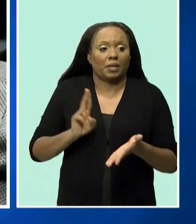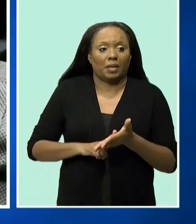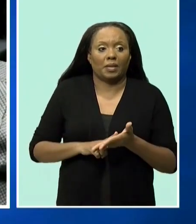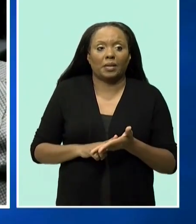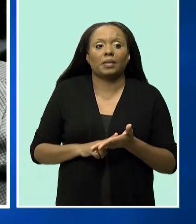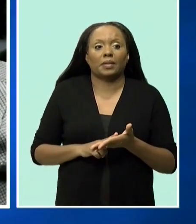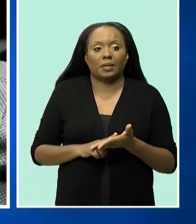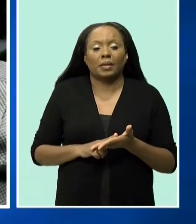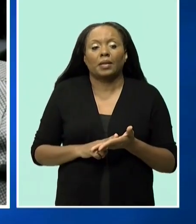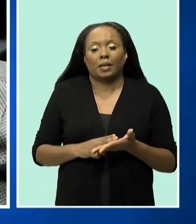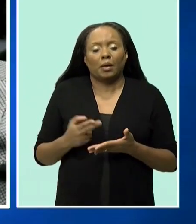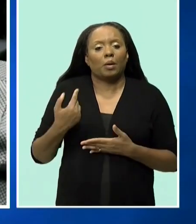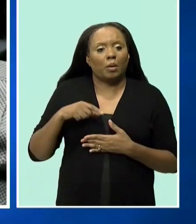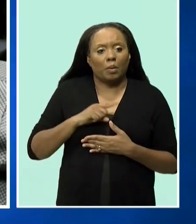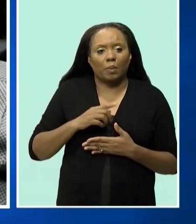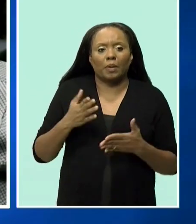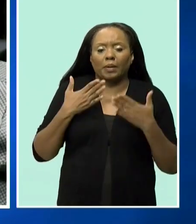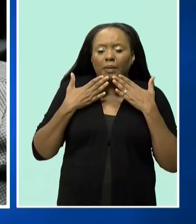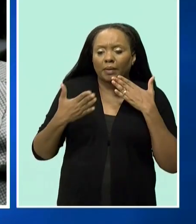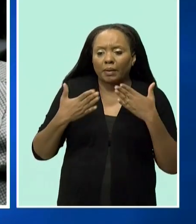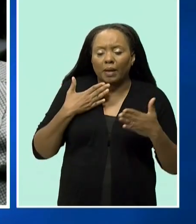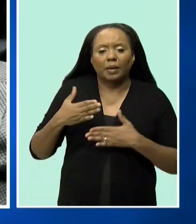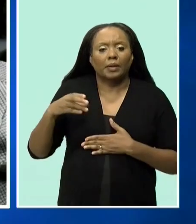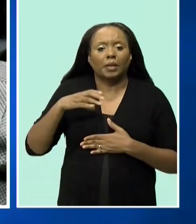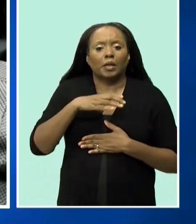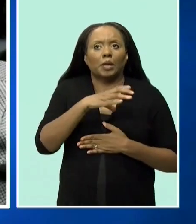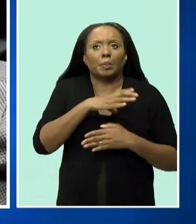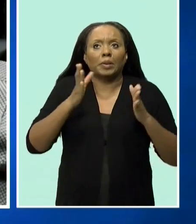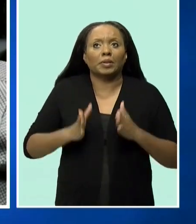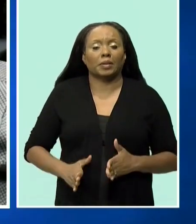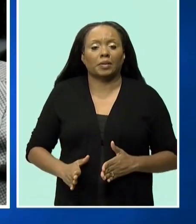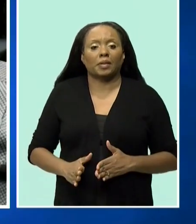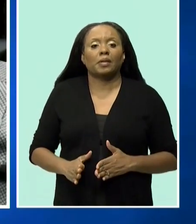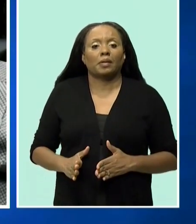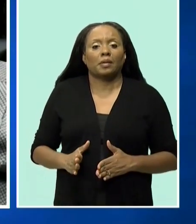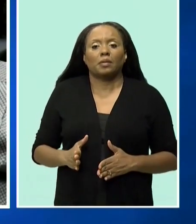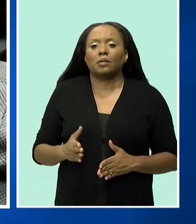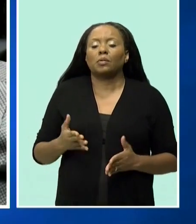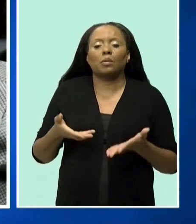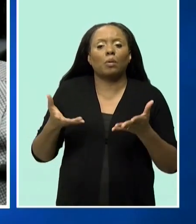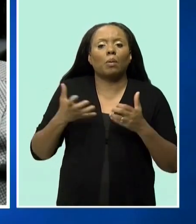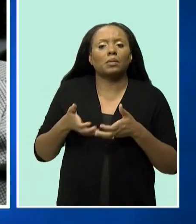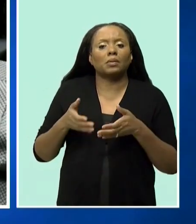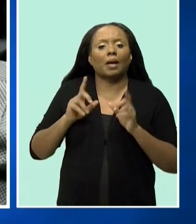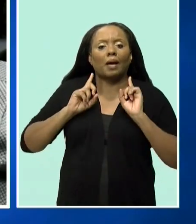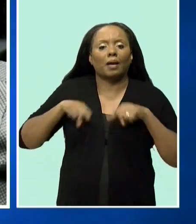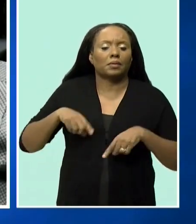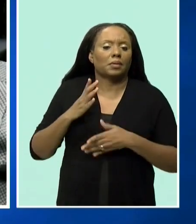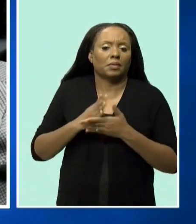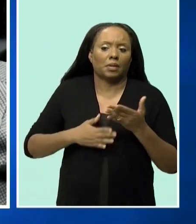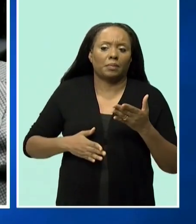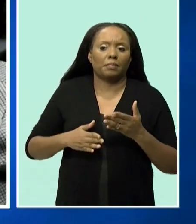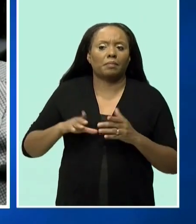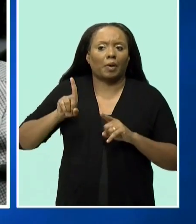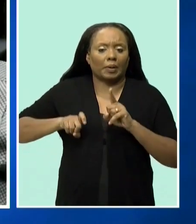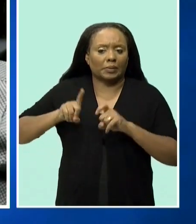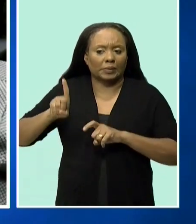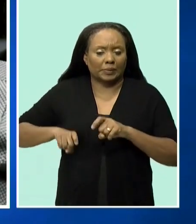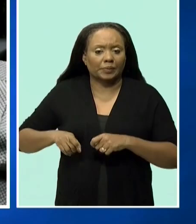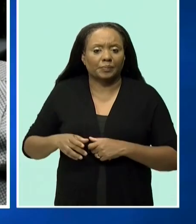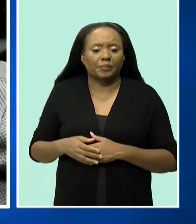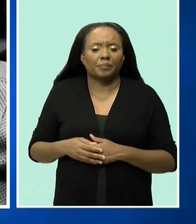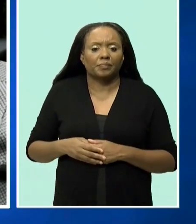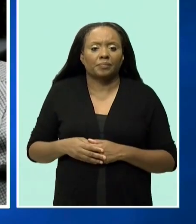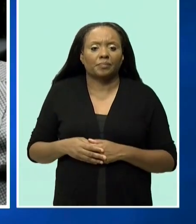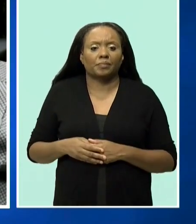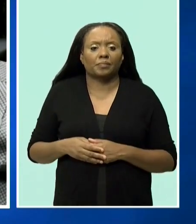I again thank and welcome the Commissioner to the region as she seeks to answer some of our more pressing questions.